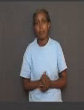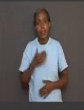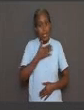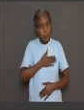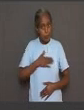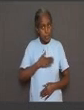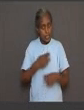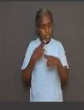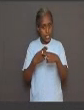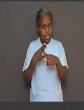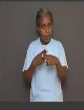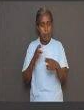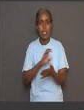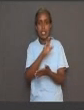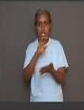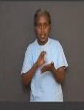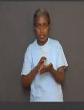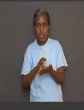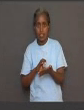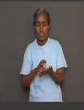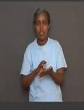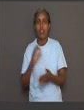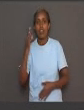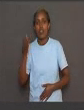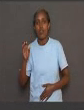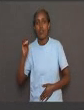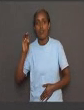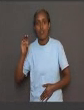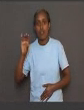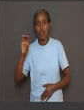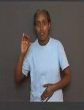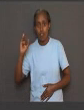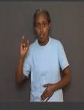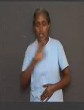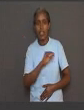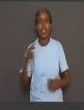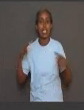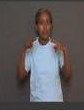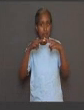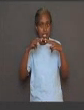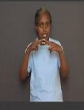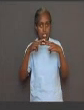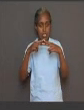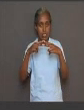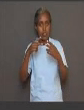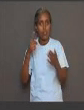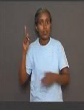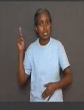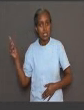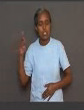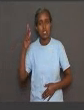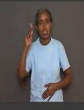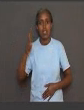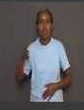Please name the center, foci, and vertices for this